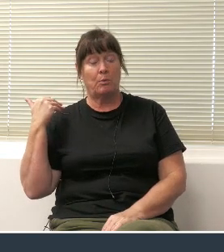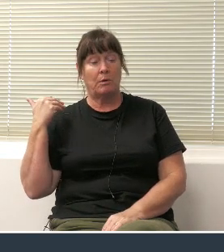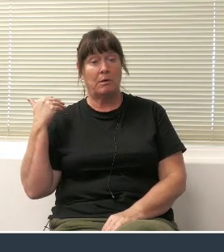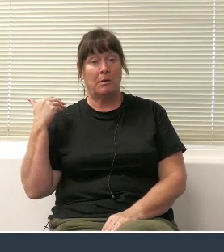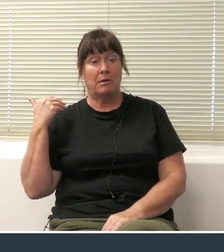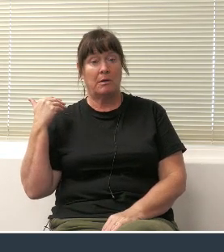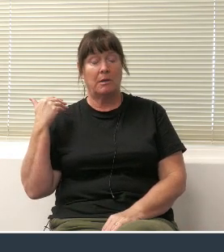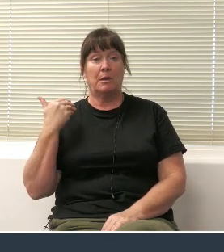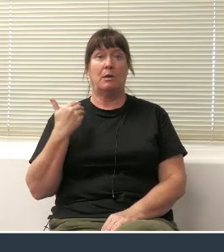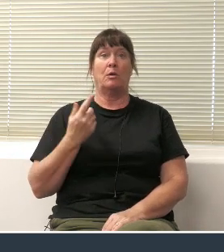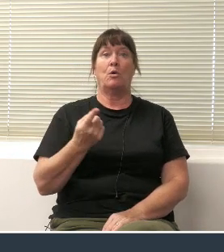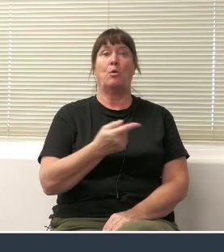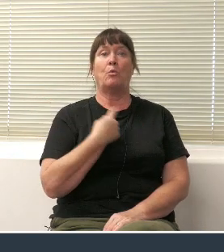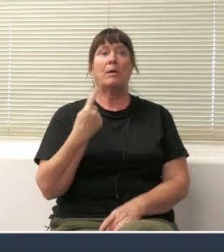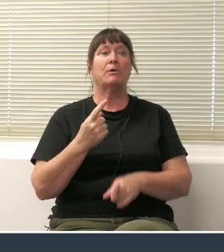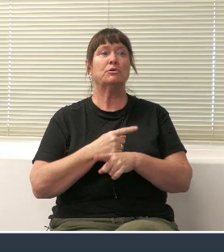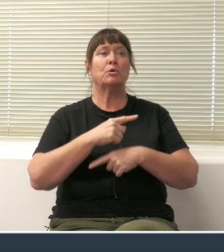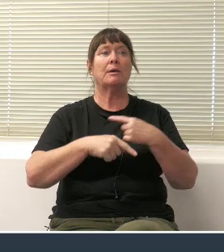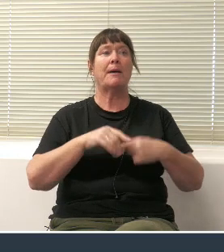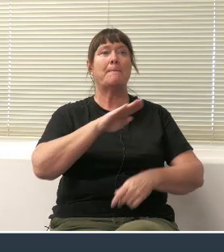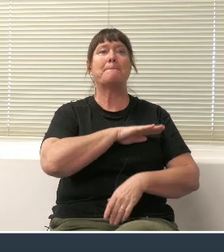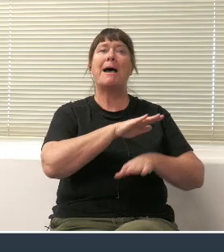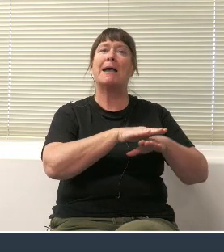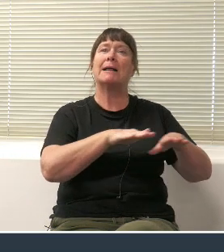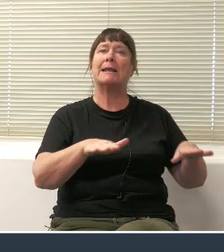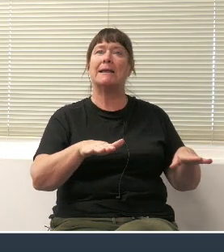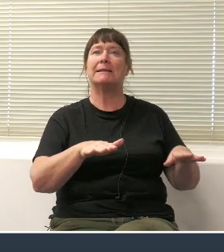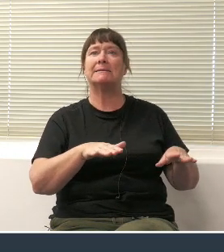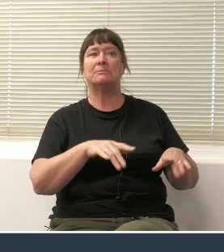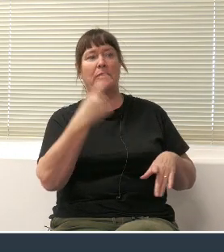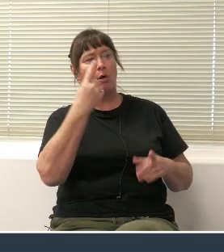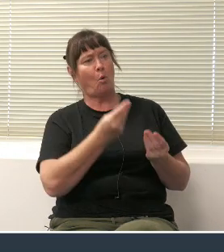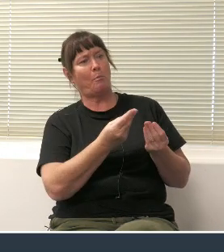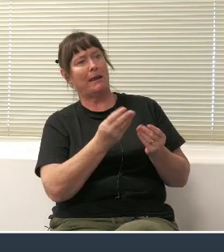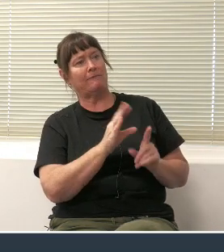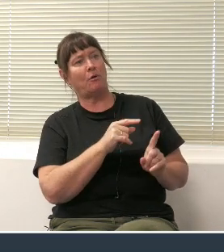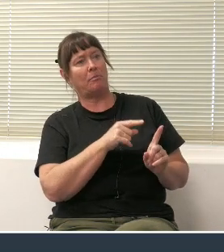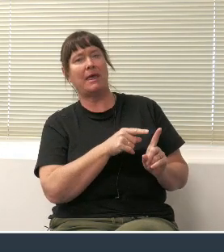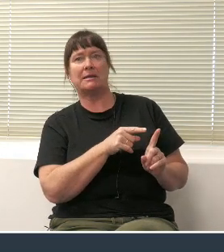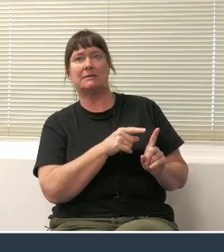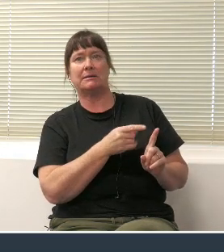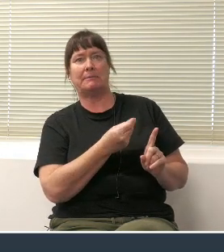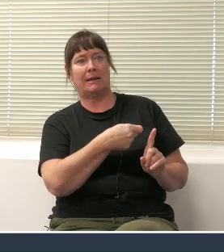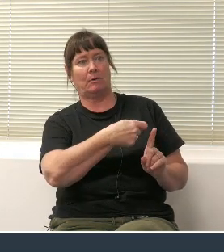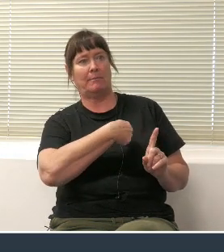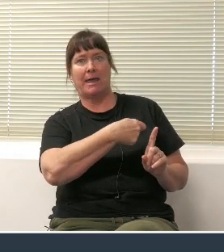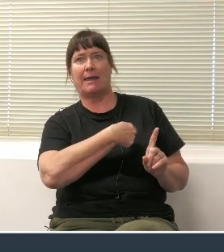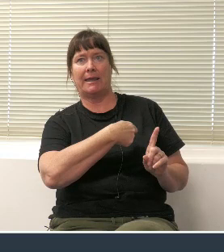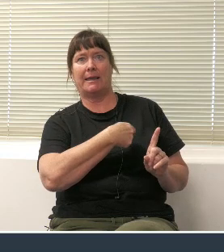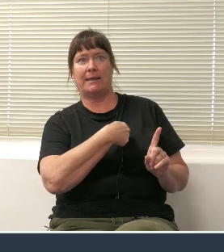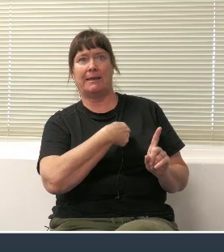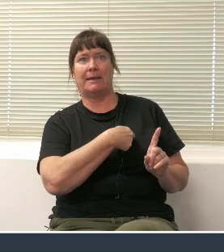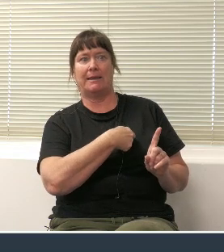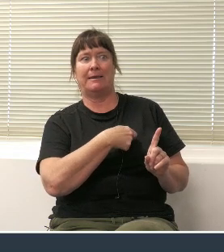were talking about parklands as the cash cow of this council, and that parklands